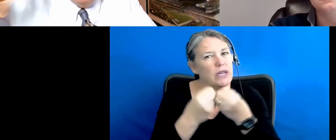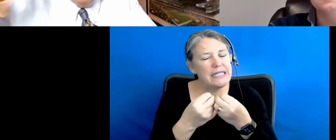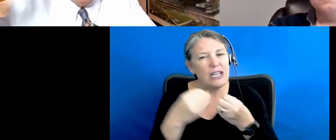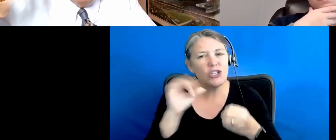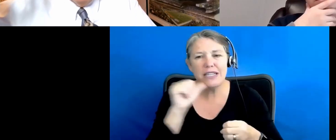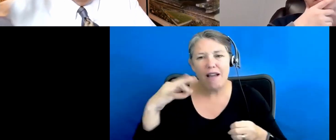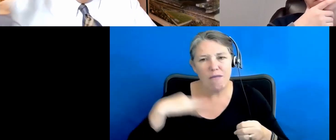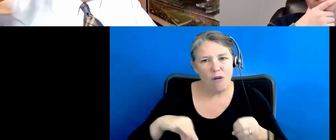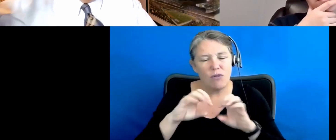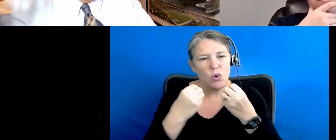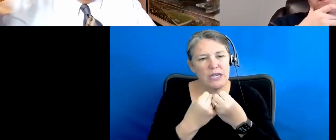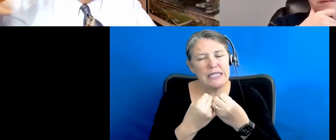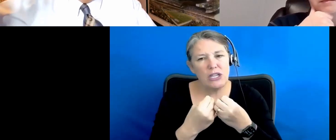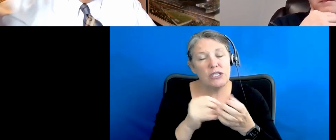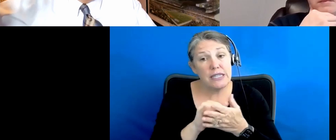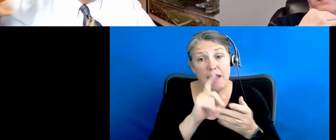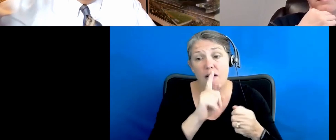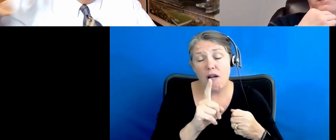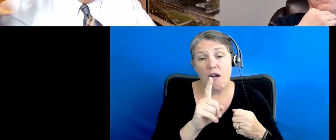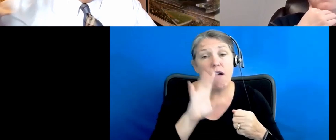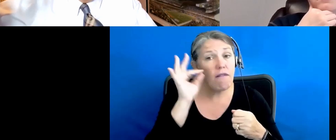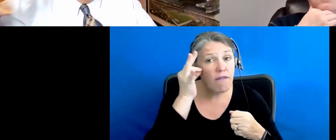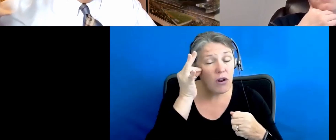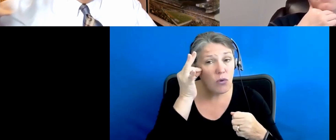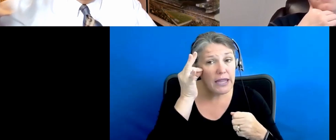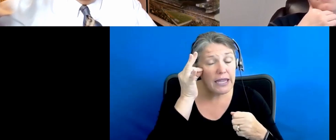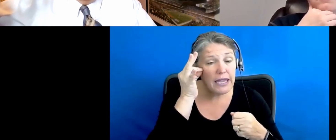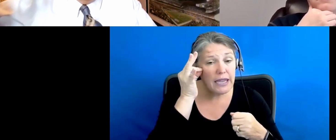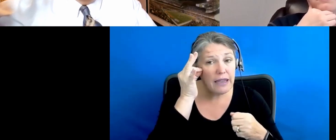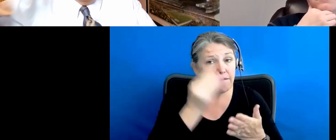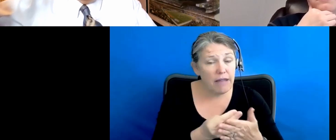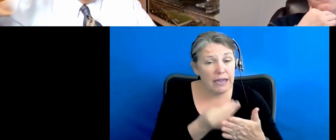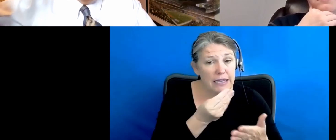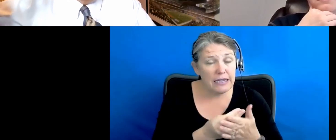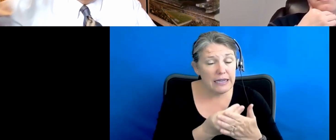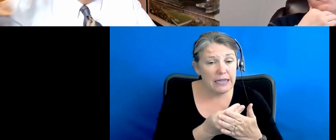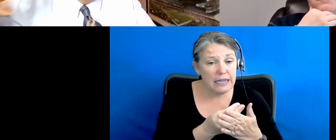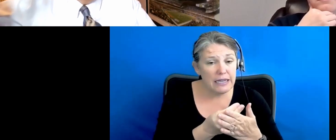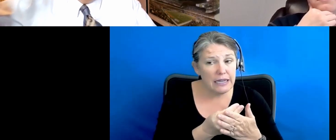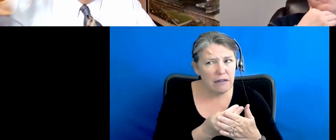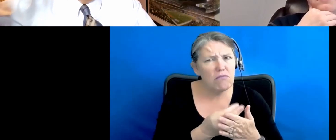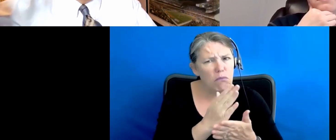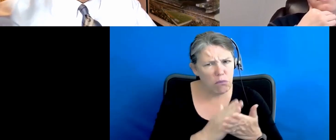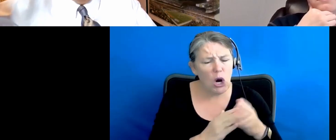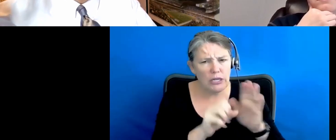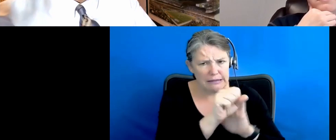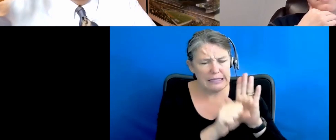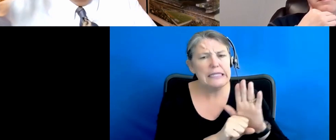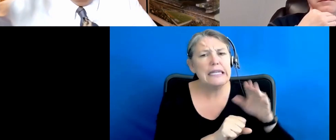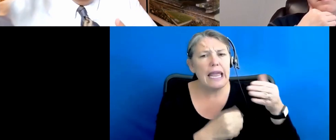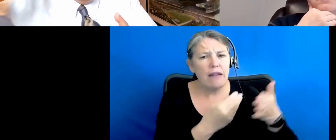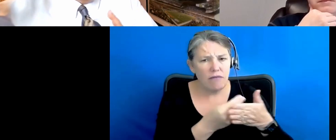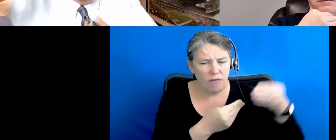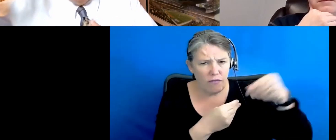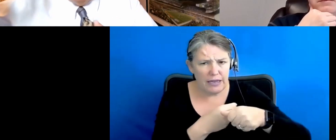nonprofit organizations that are federally funded, in part, and state funded, that are charged